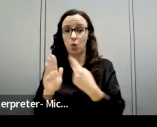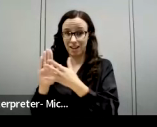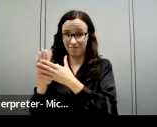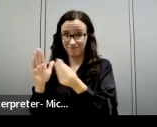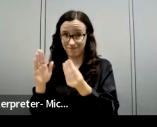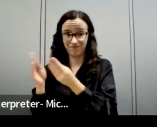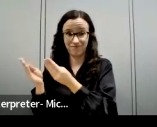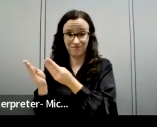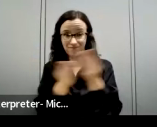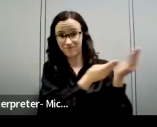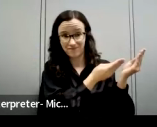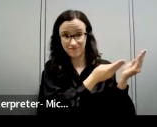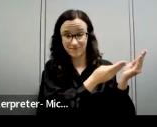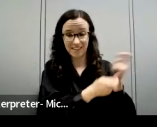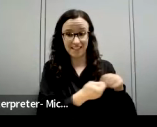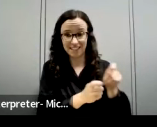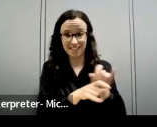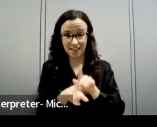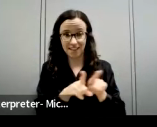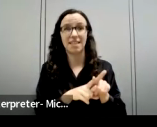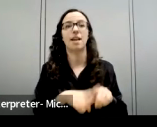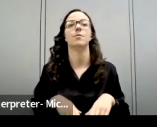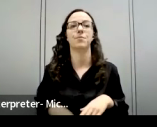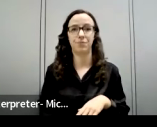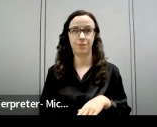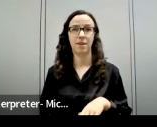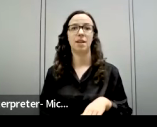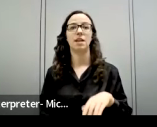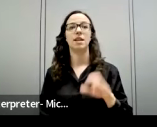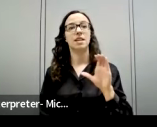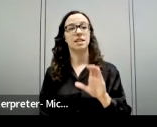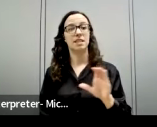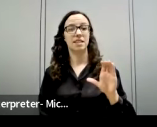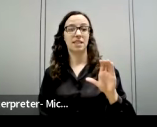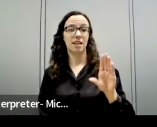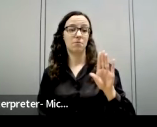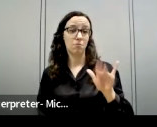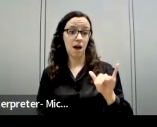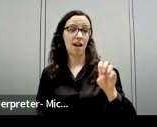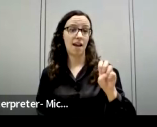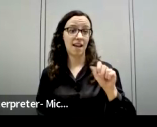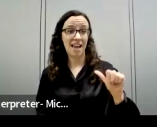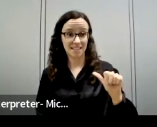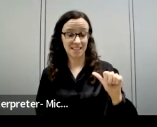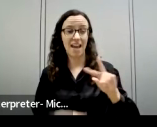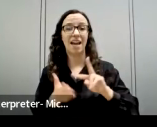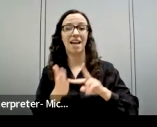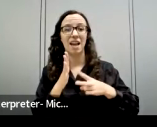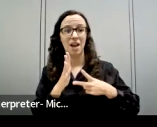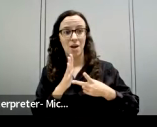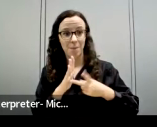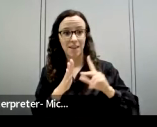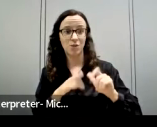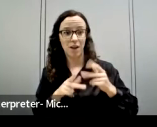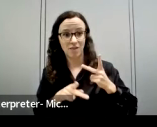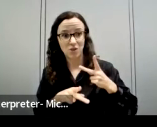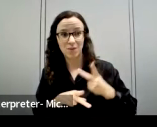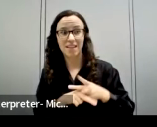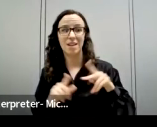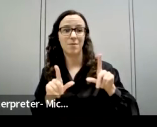share alike. So others can distribute your work only under a license identical to the one that you have chosen for your